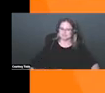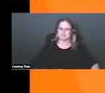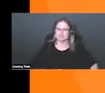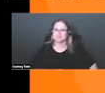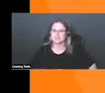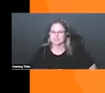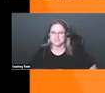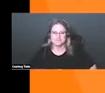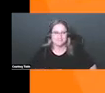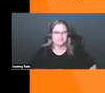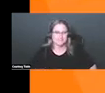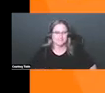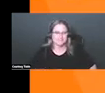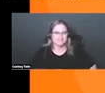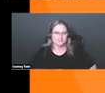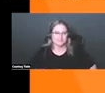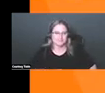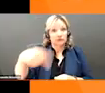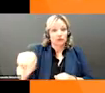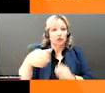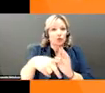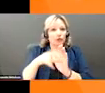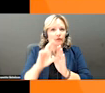it's consistent and it's,